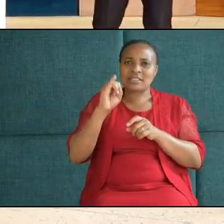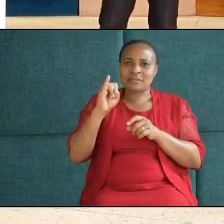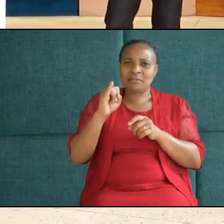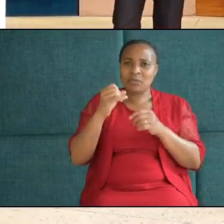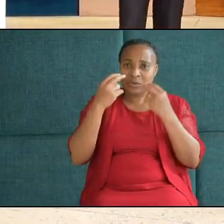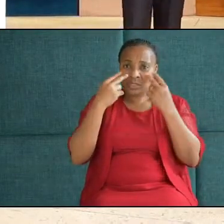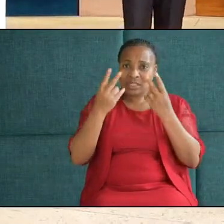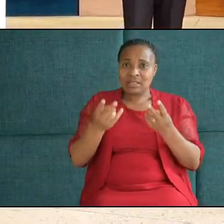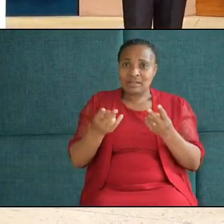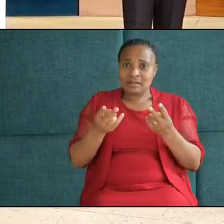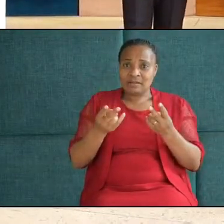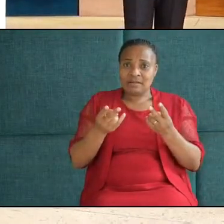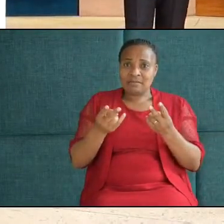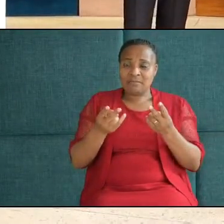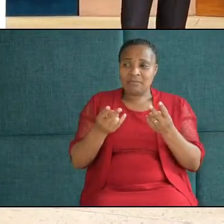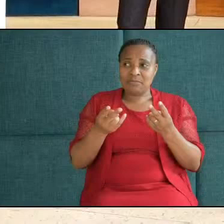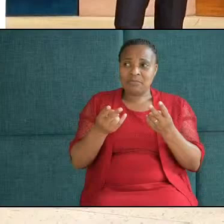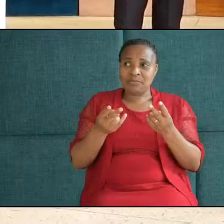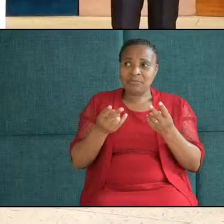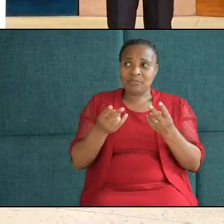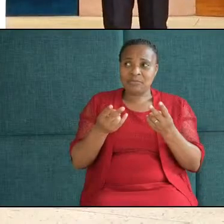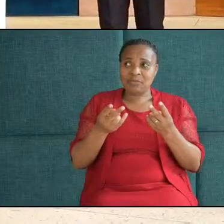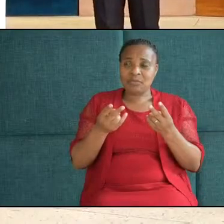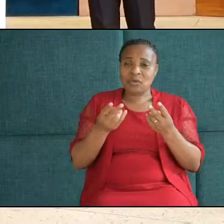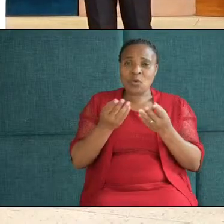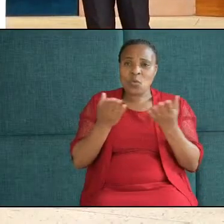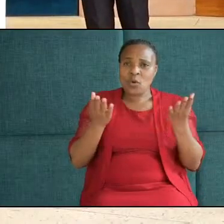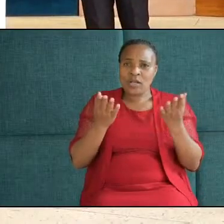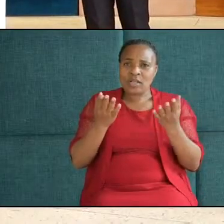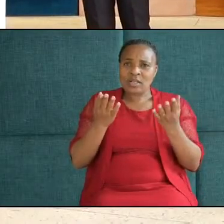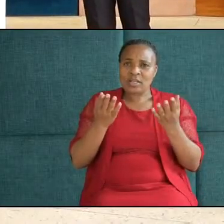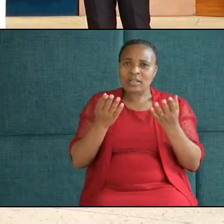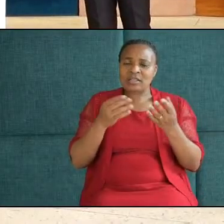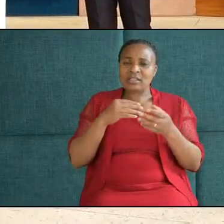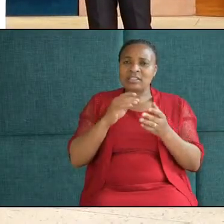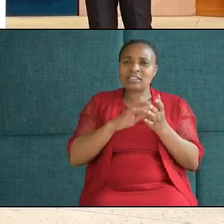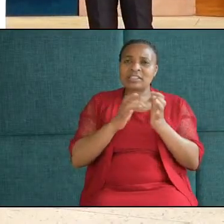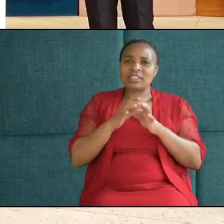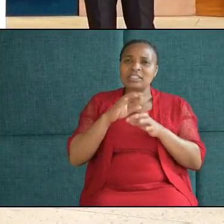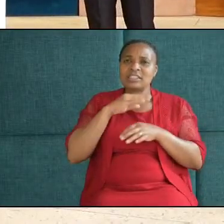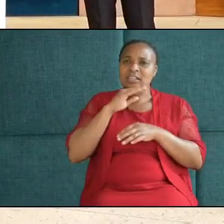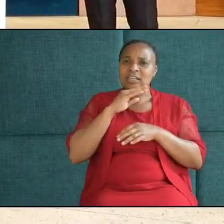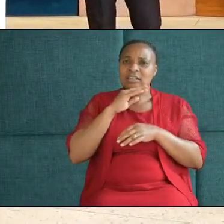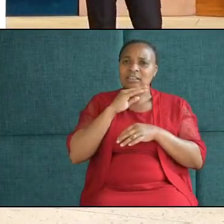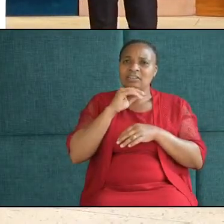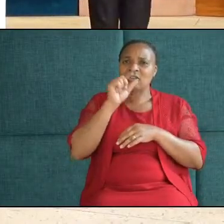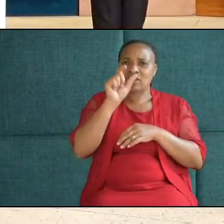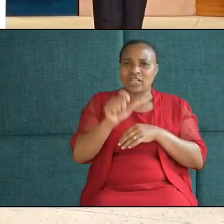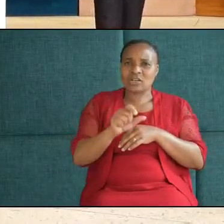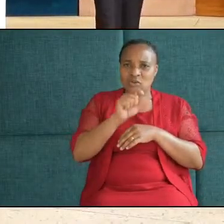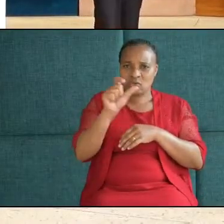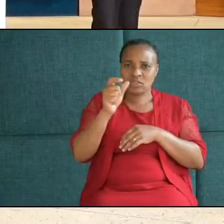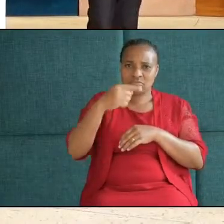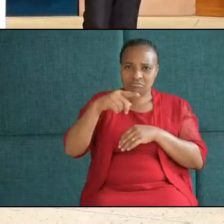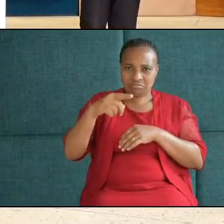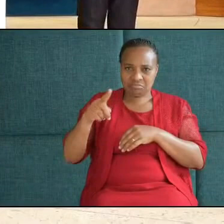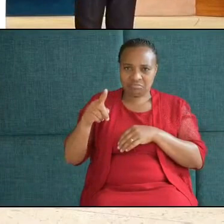you see it, answer me. Where did Jesus die? On the cross,